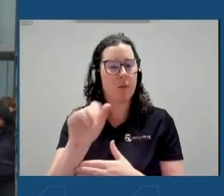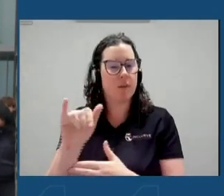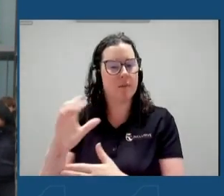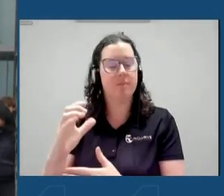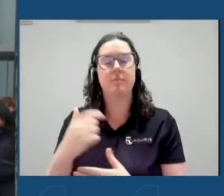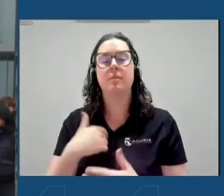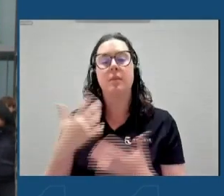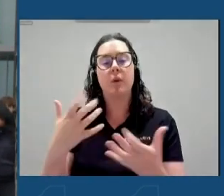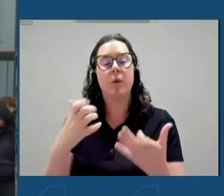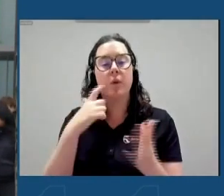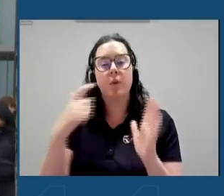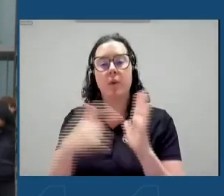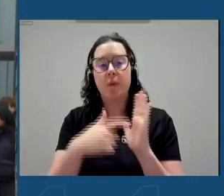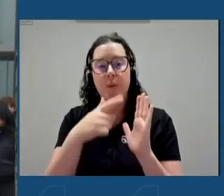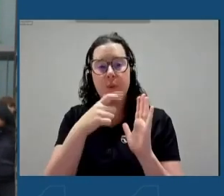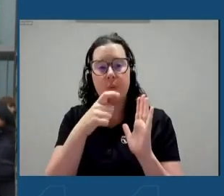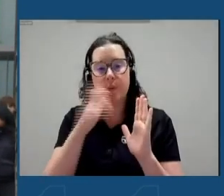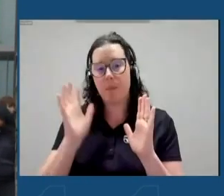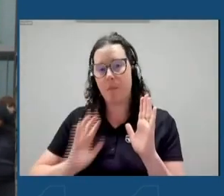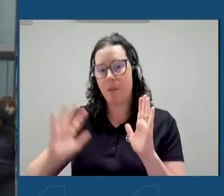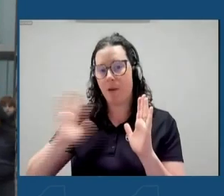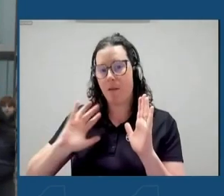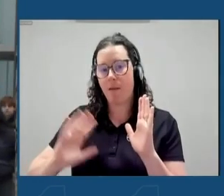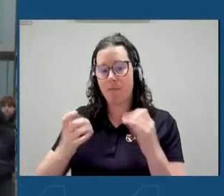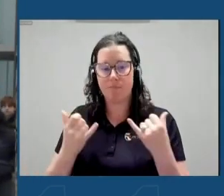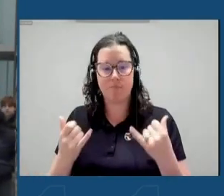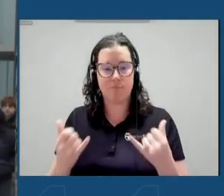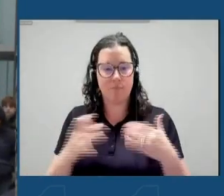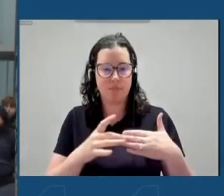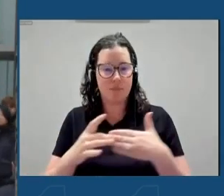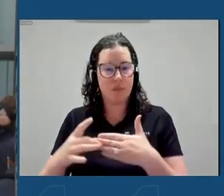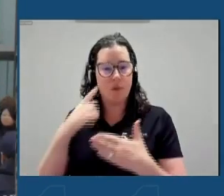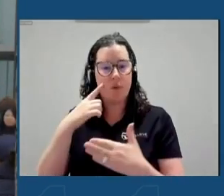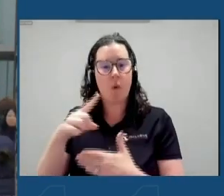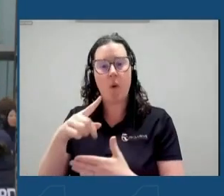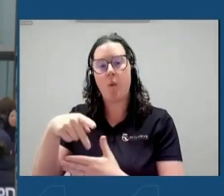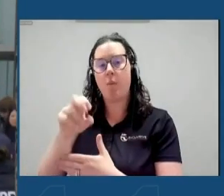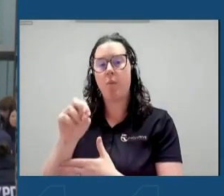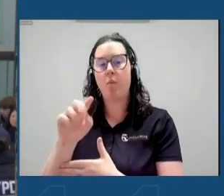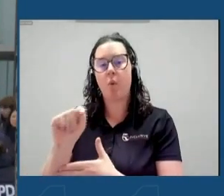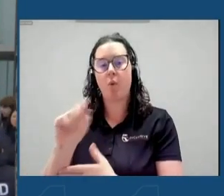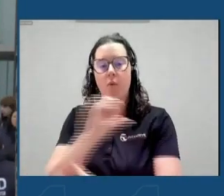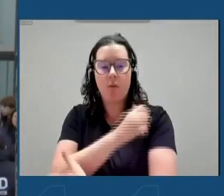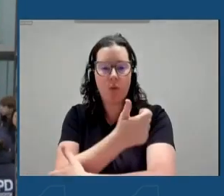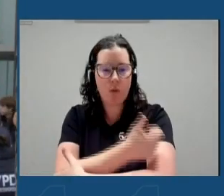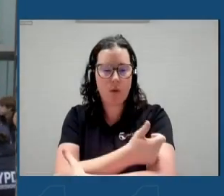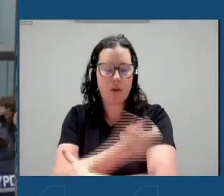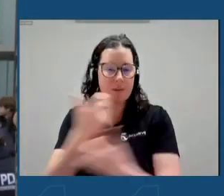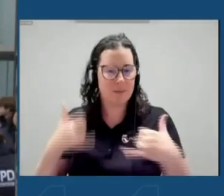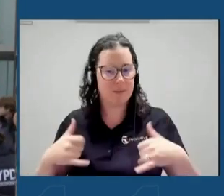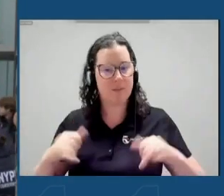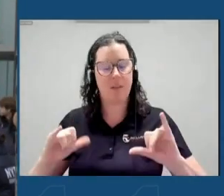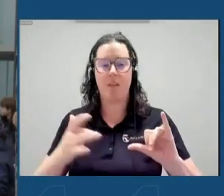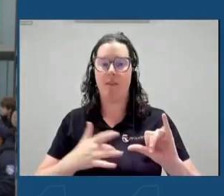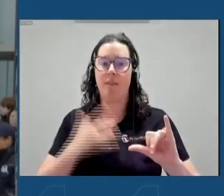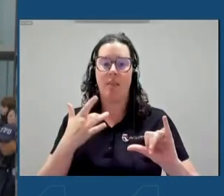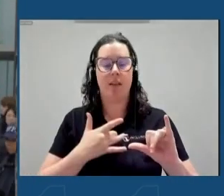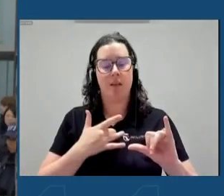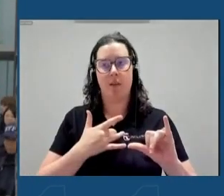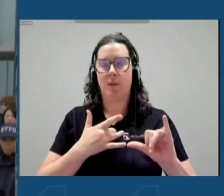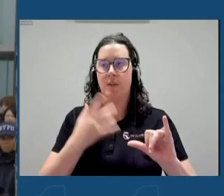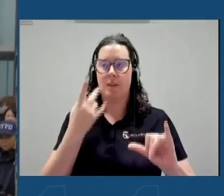to recognize the past and present leadership of the Port Authority. It's still as if it was yesterday when you speak to